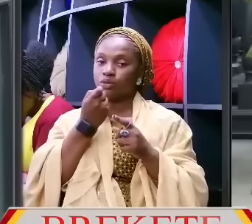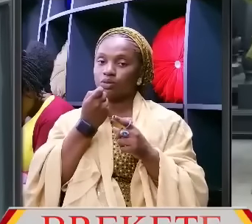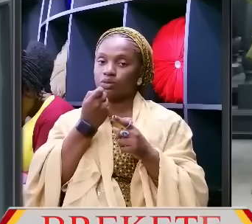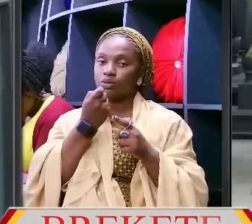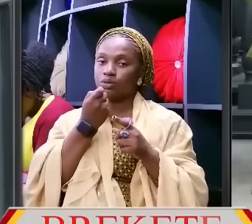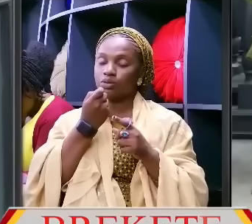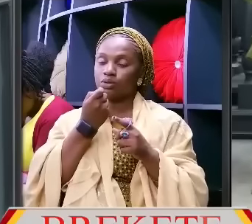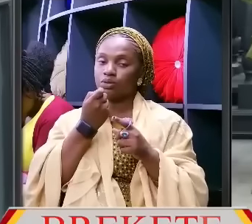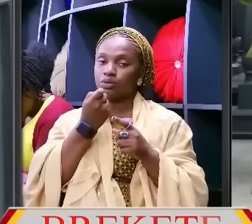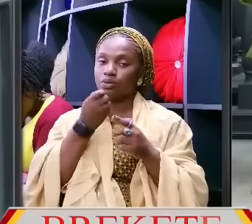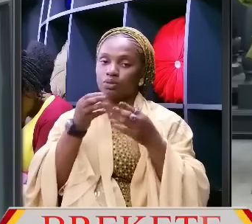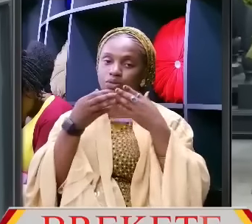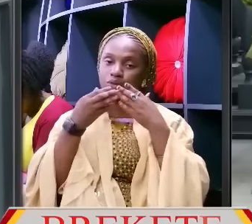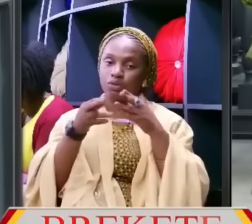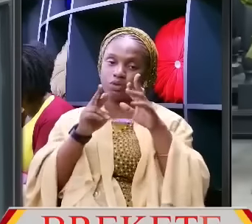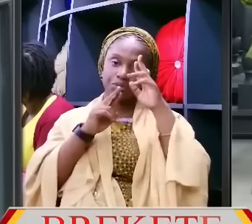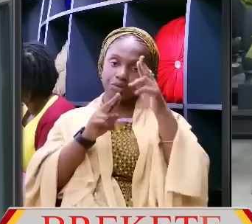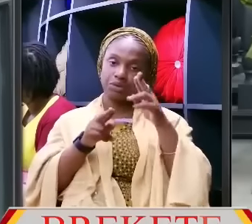Thank you, sir.